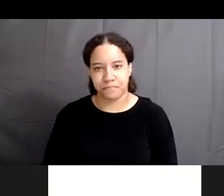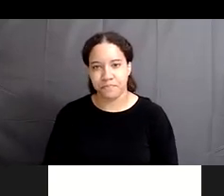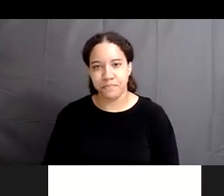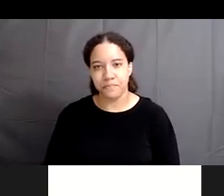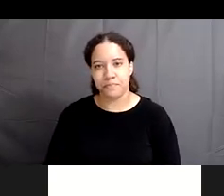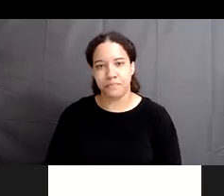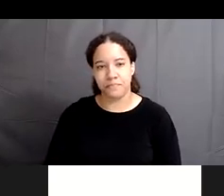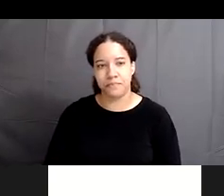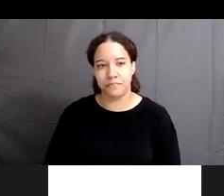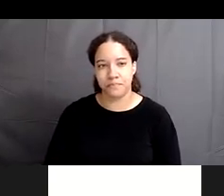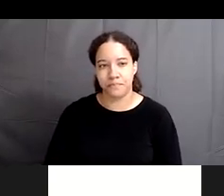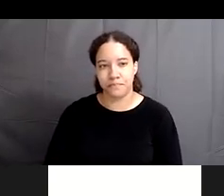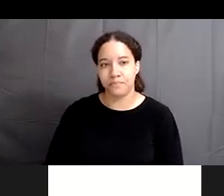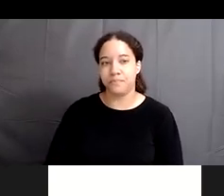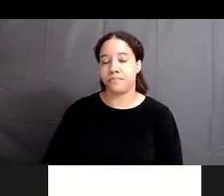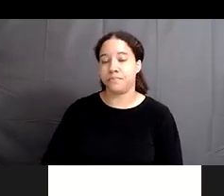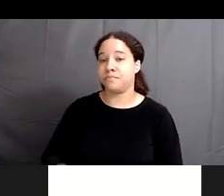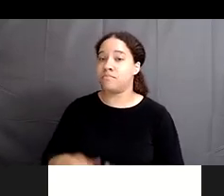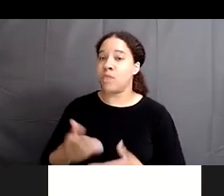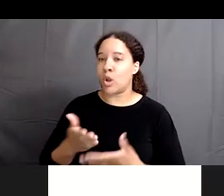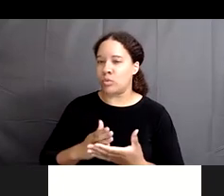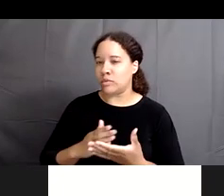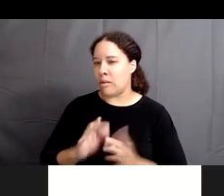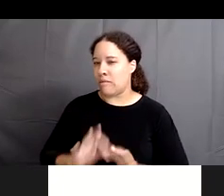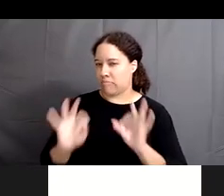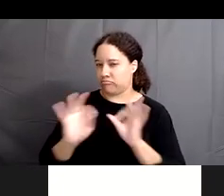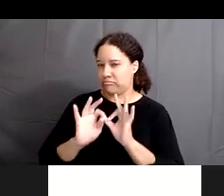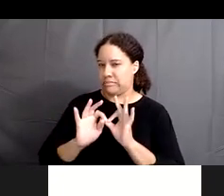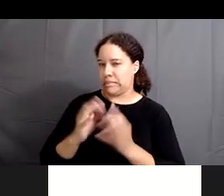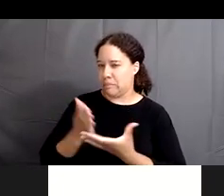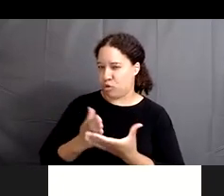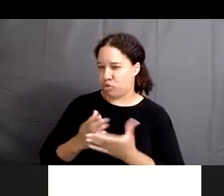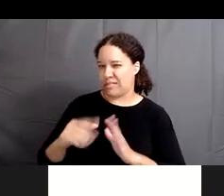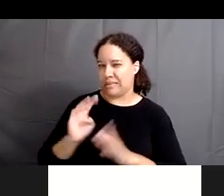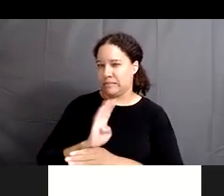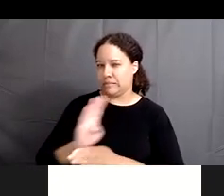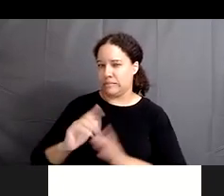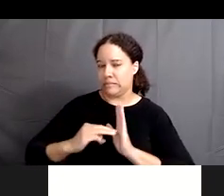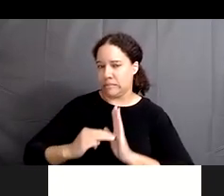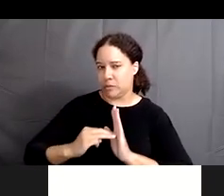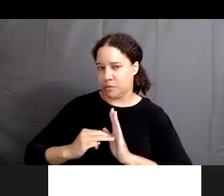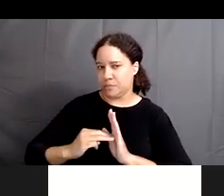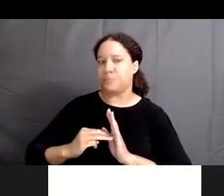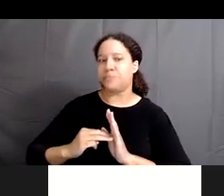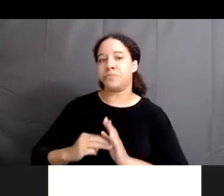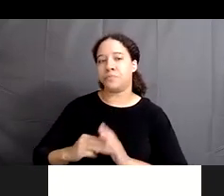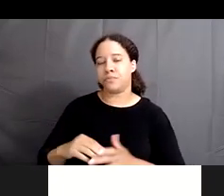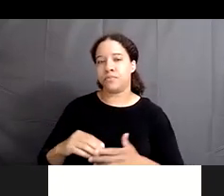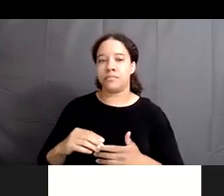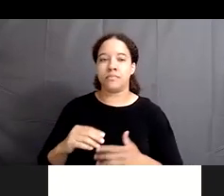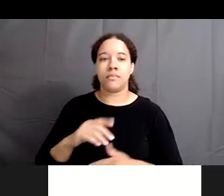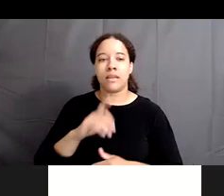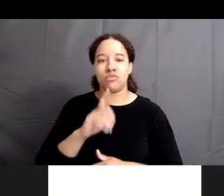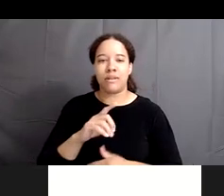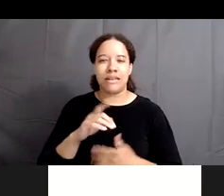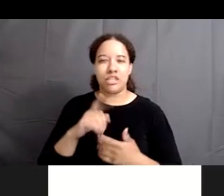So let's take a look at some of the key features of this business model. And this is helpful to kind of give you a snapshot about what's